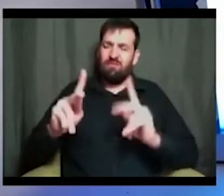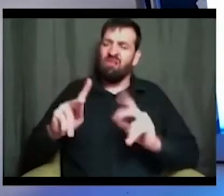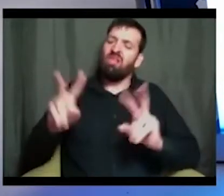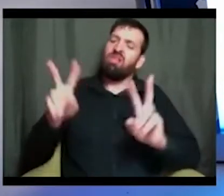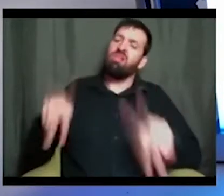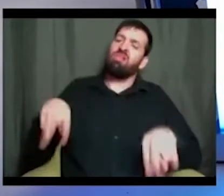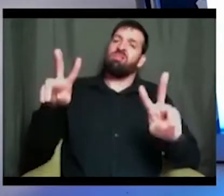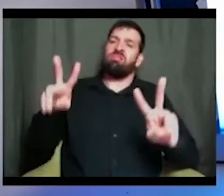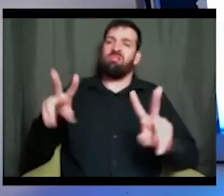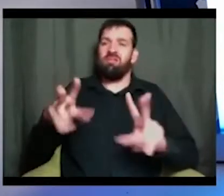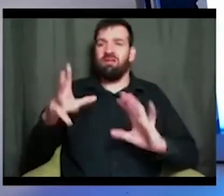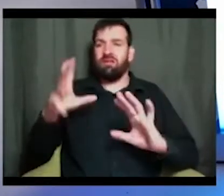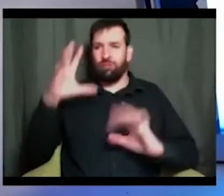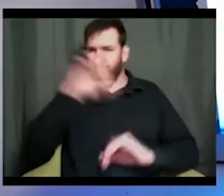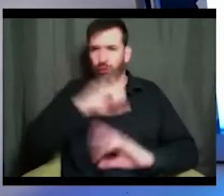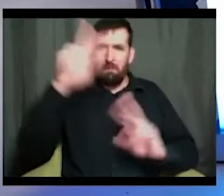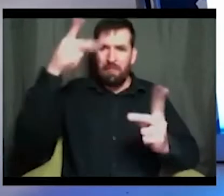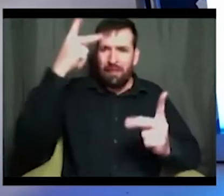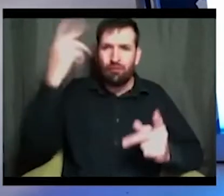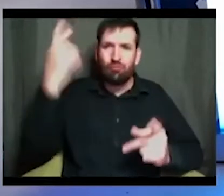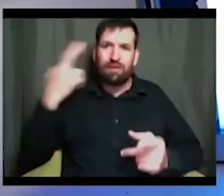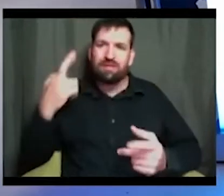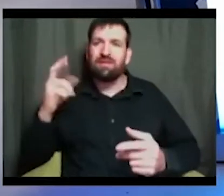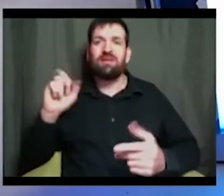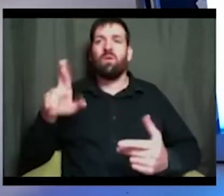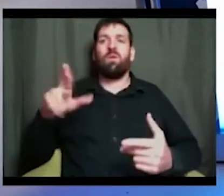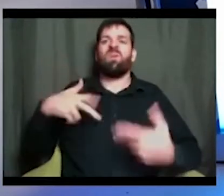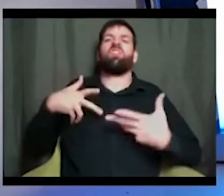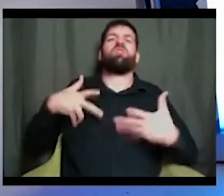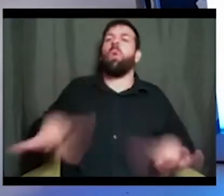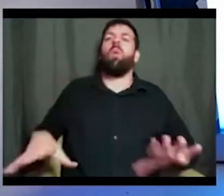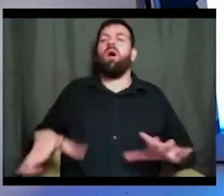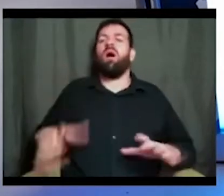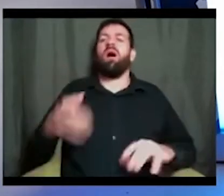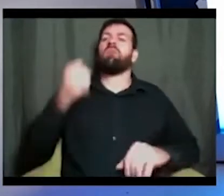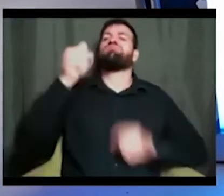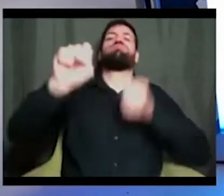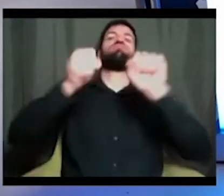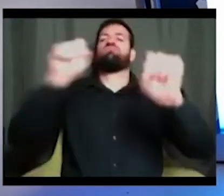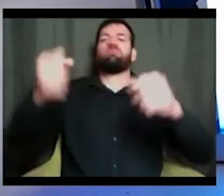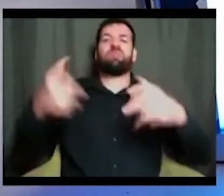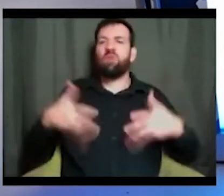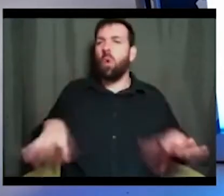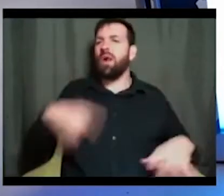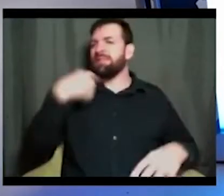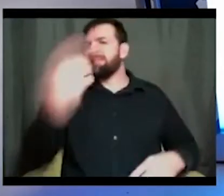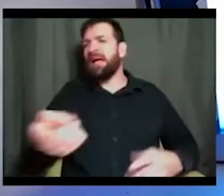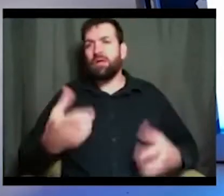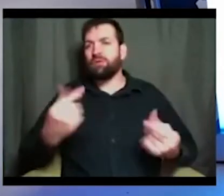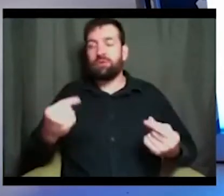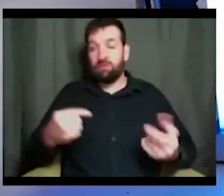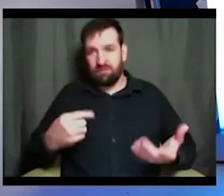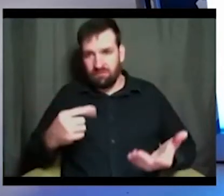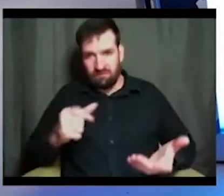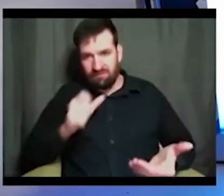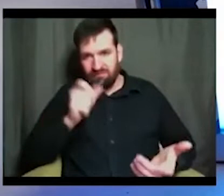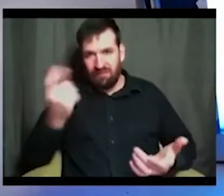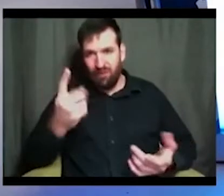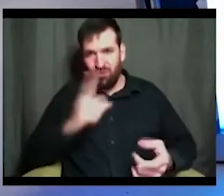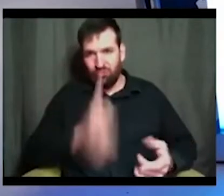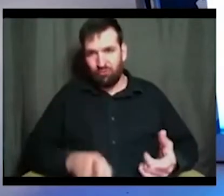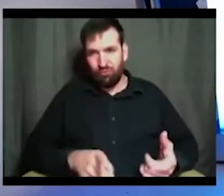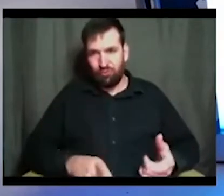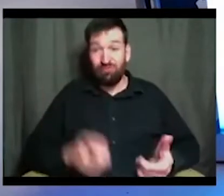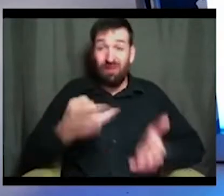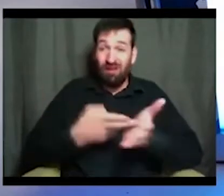reason, or it's just they don't want to get it, just they're pushing back, and they don't want to be told what to do, but it's not always the case, and quite frankly it may not be